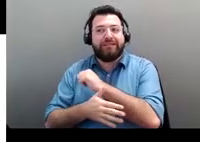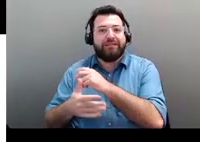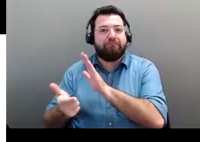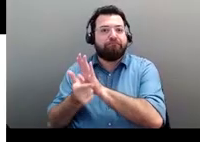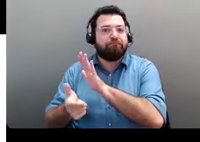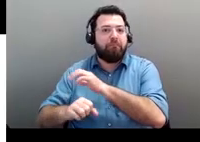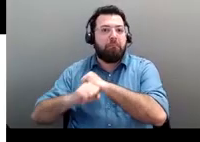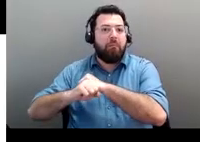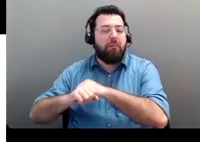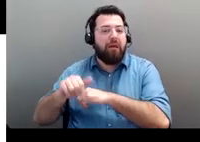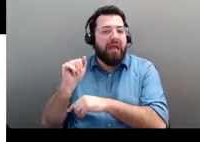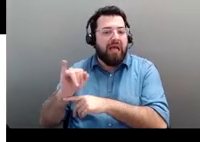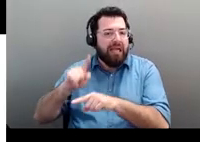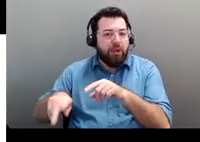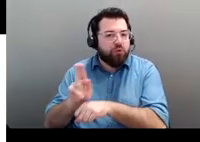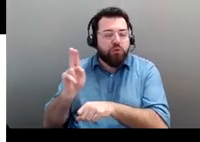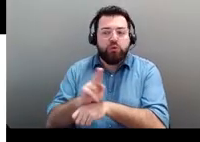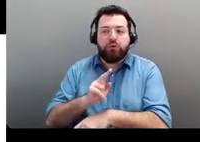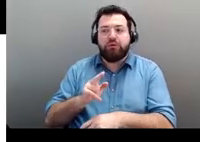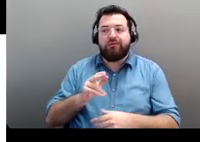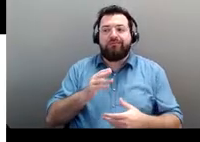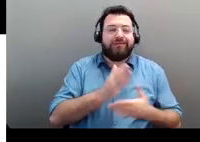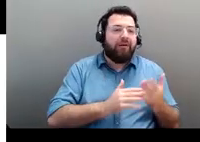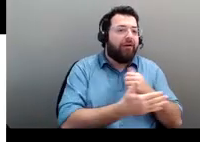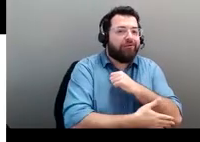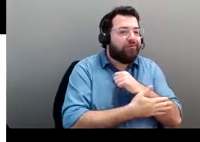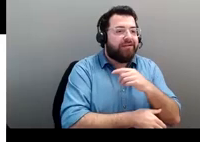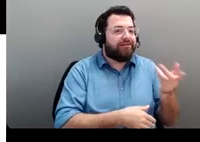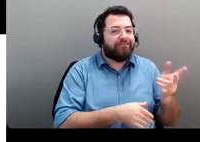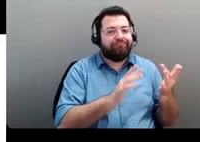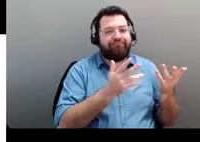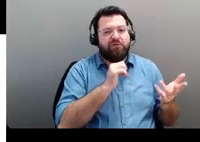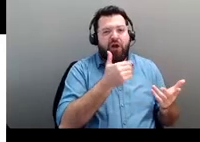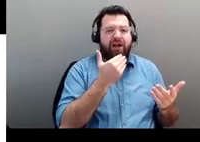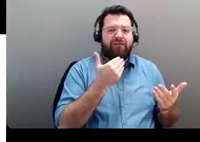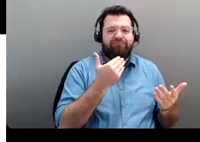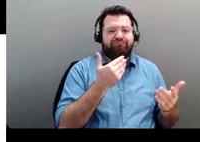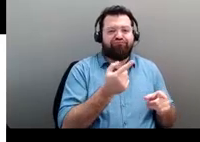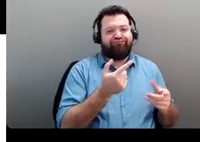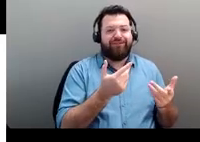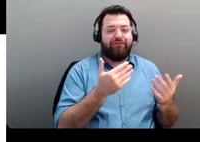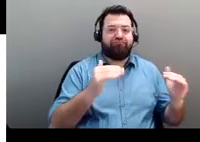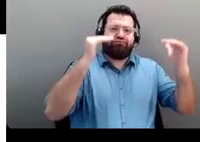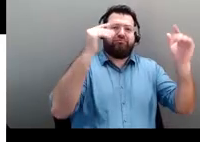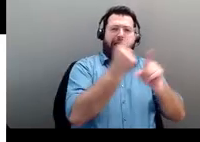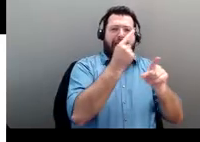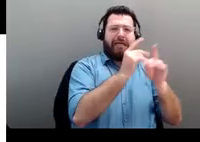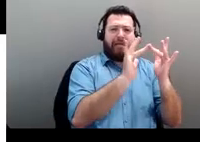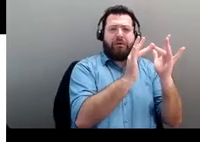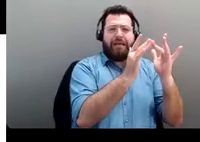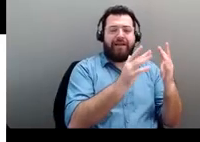There's also the lack of computers, of internet. But as a whole, AI is